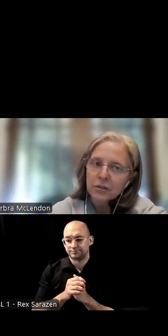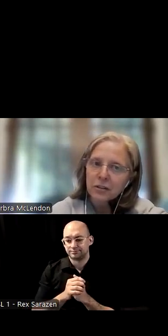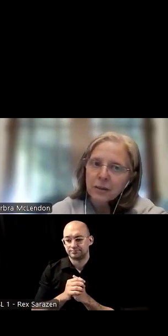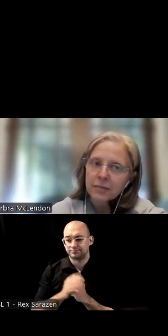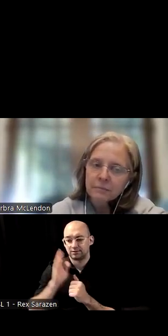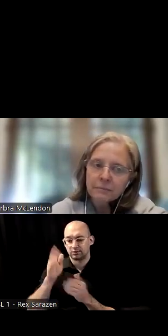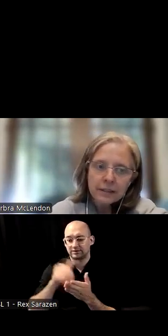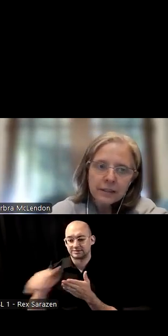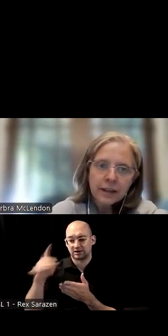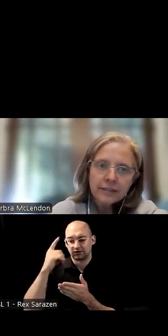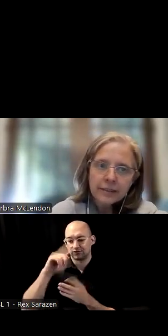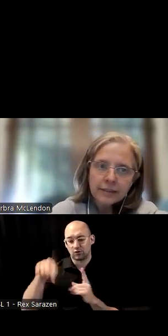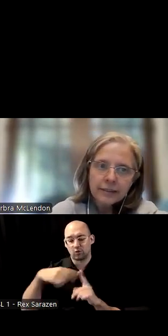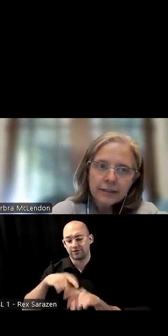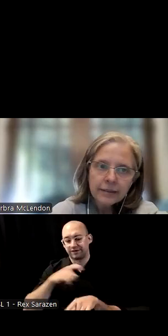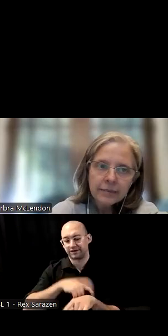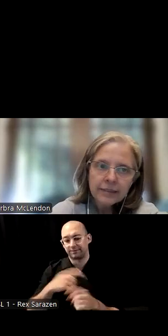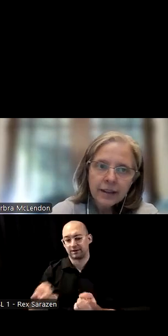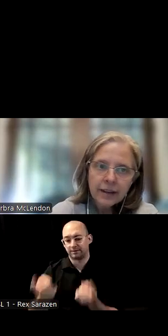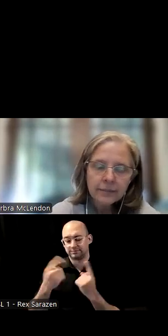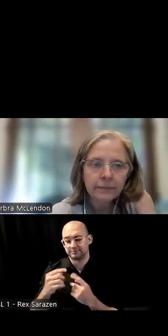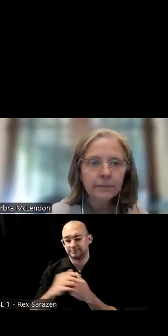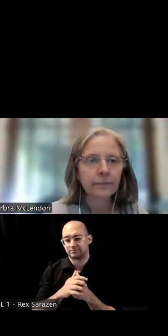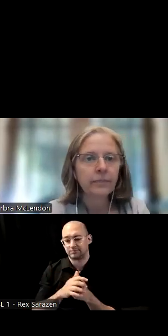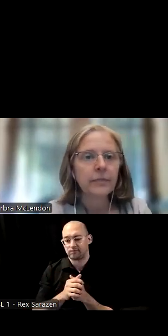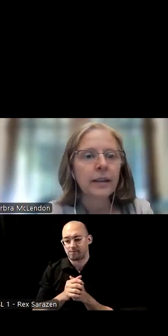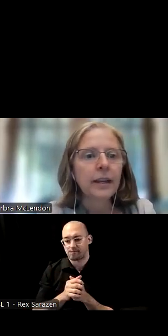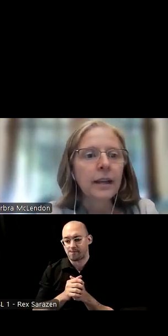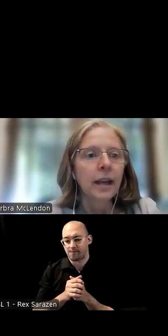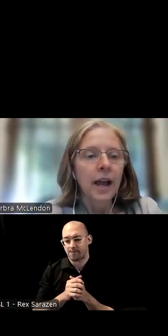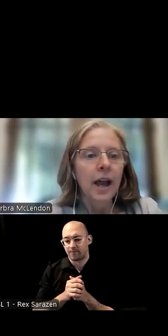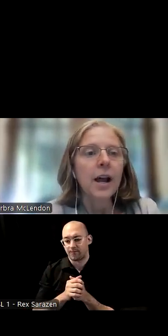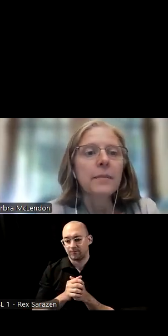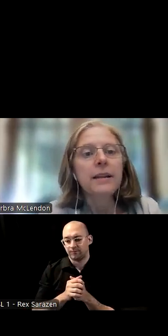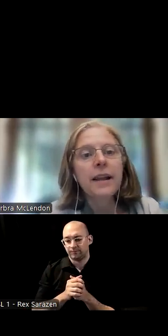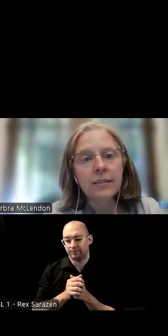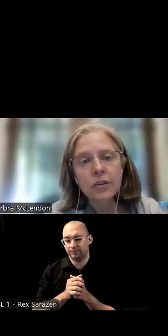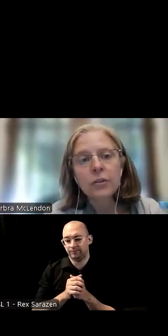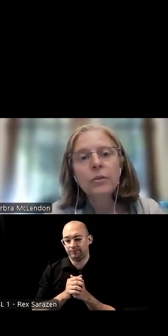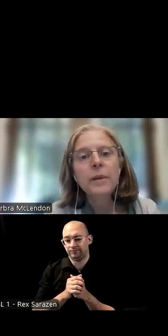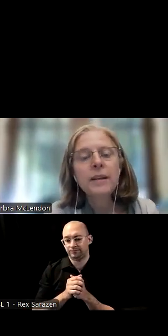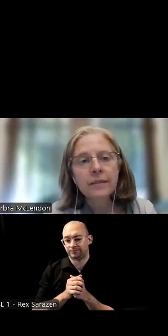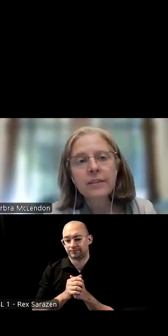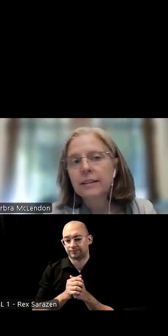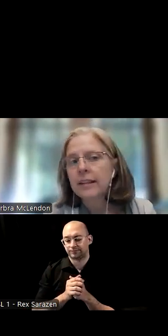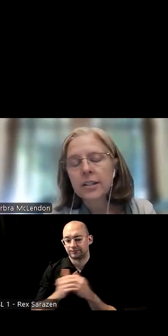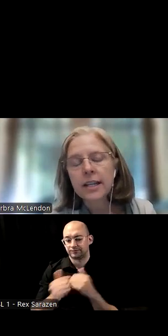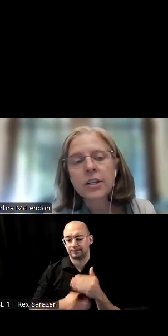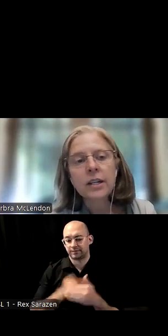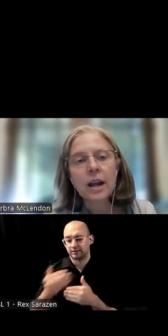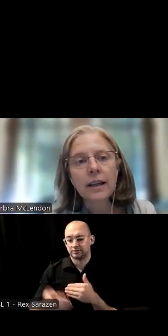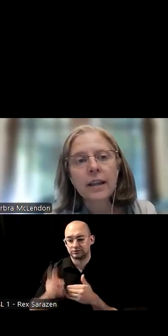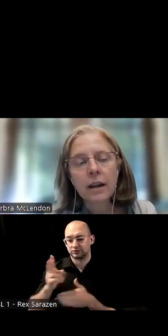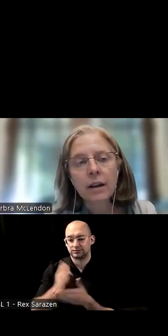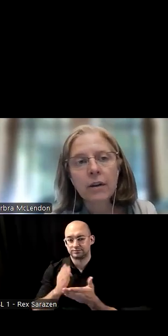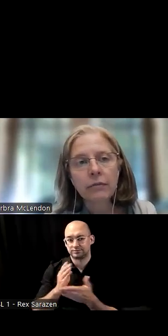when our turn comes. Next slide. Next two pieces of